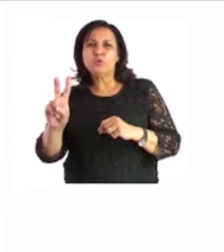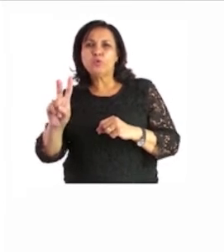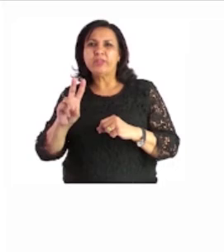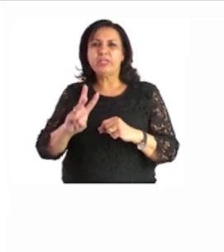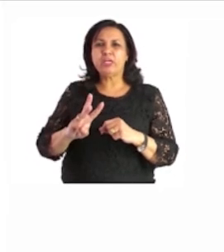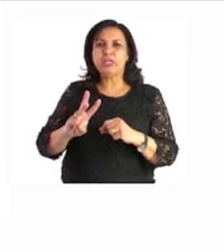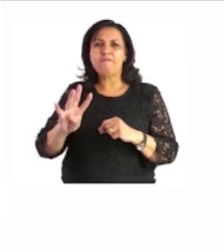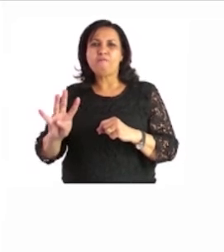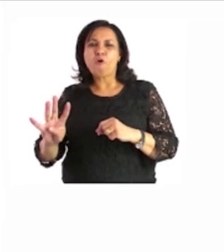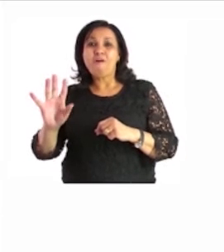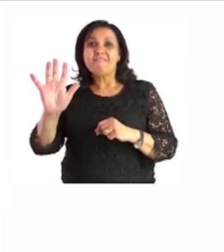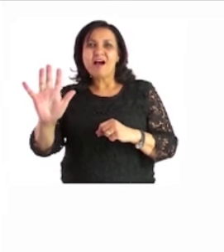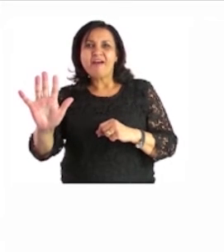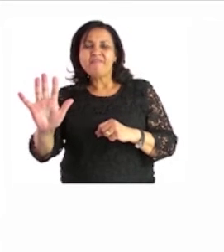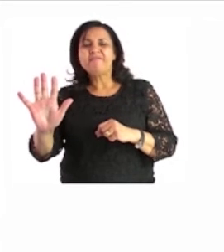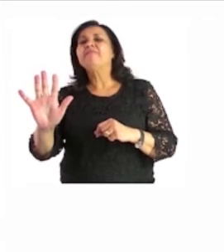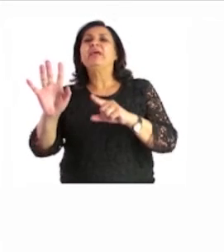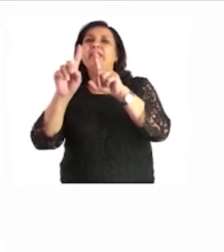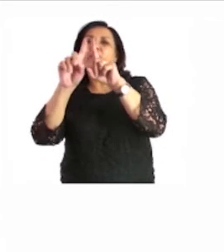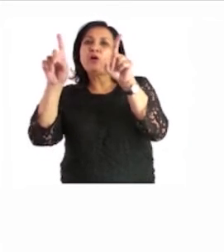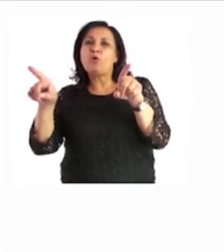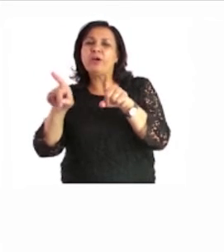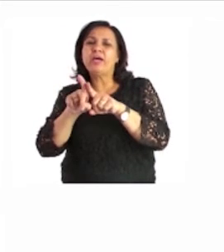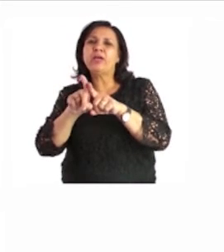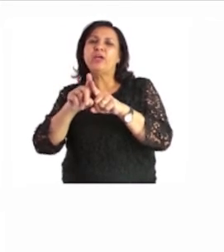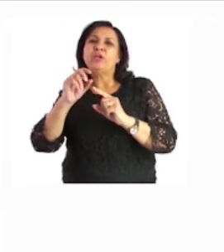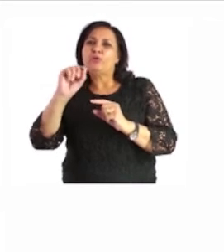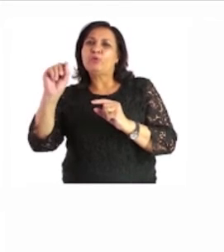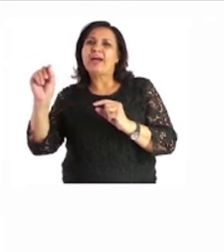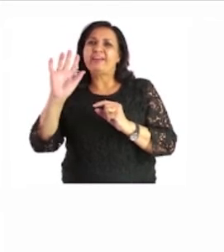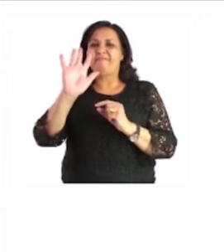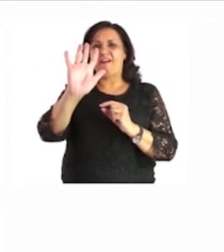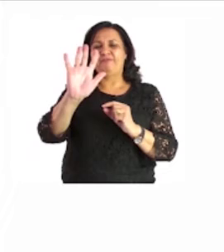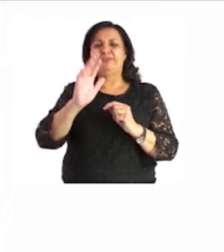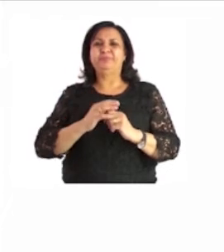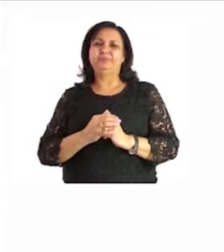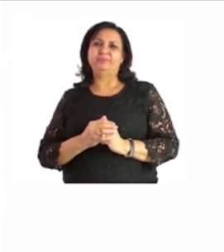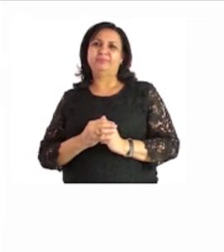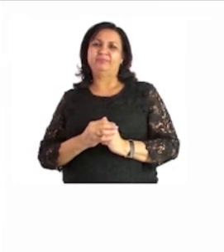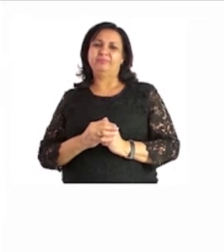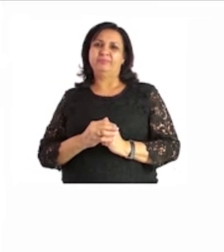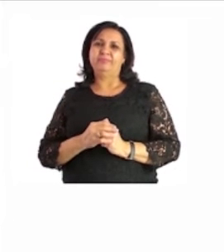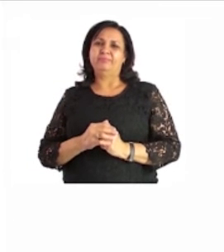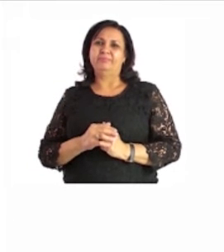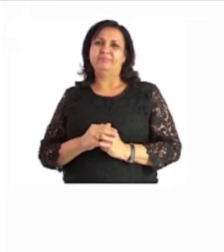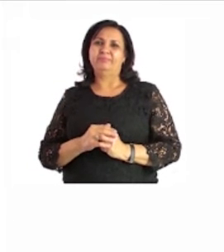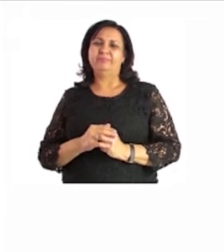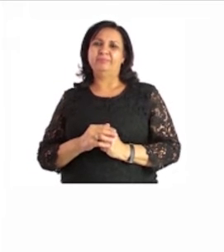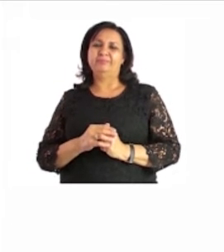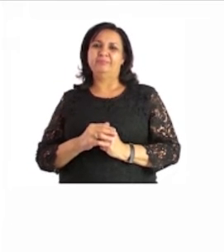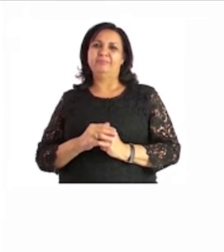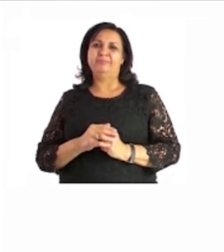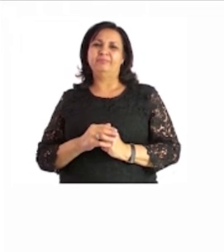confused. So count the first fishes. 1, 2, 3, 4, 5. and you write it in the open